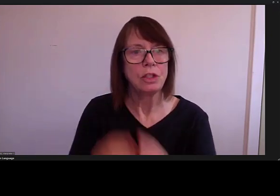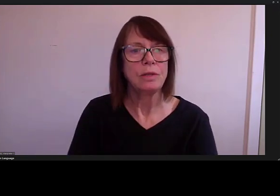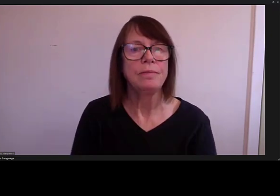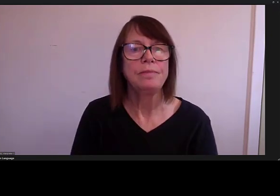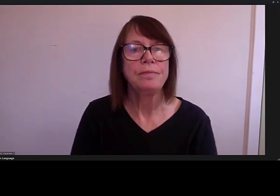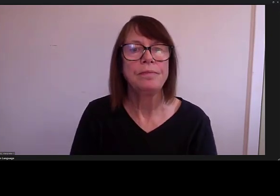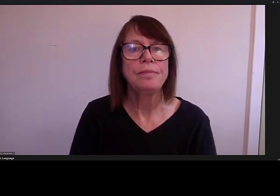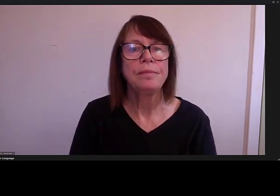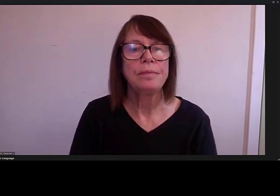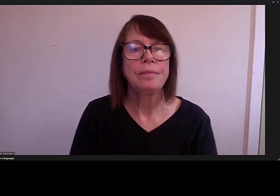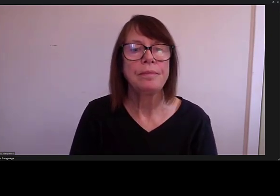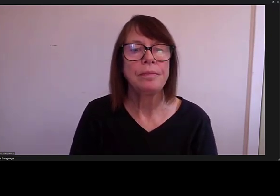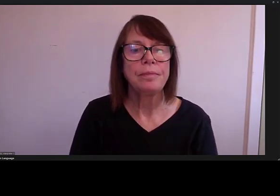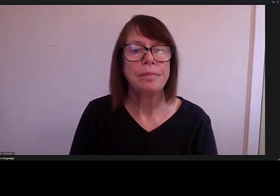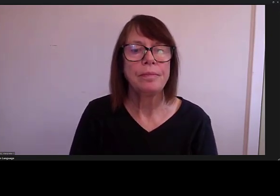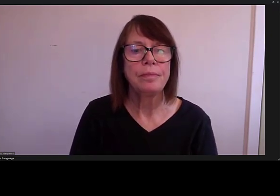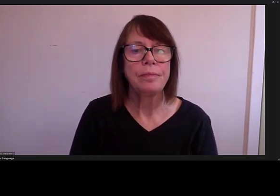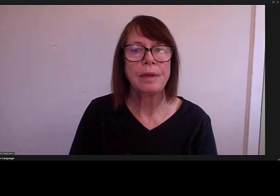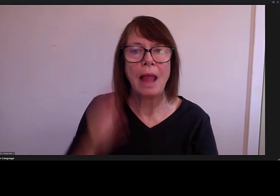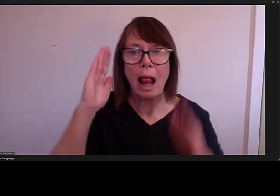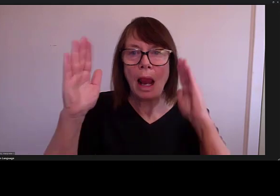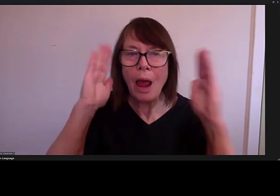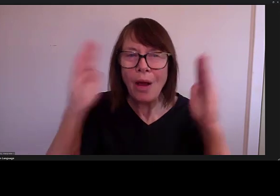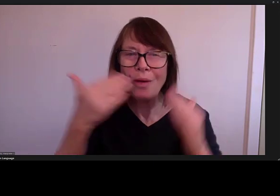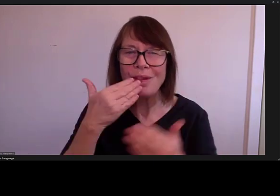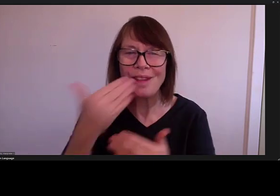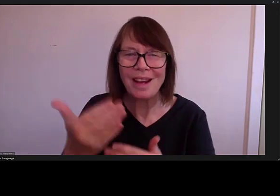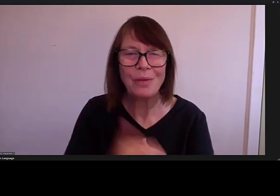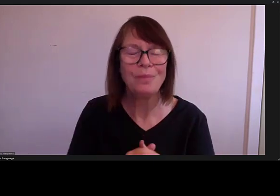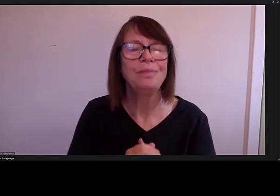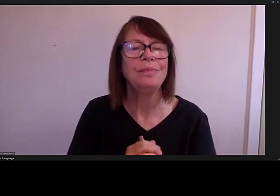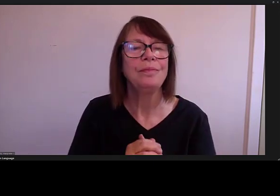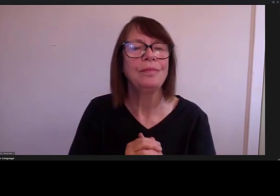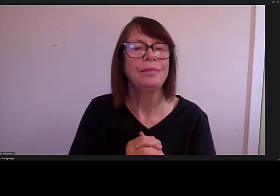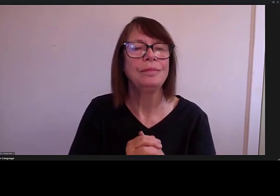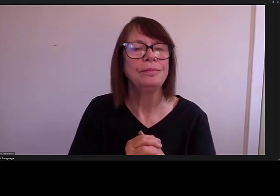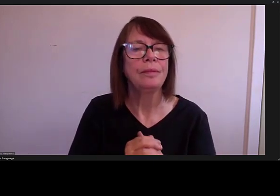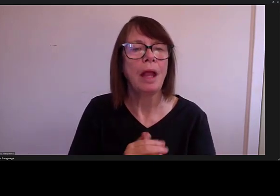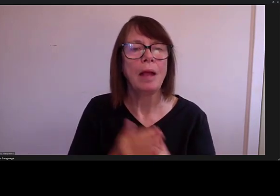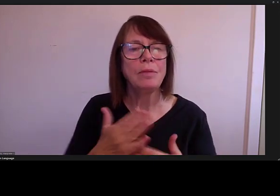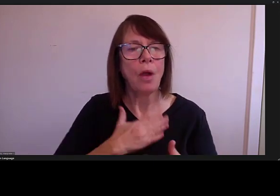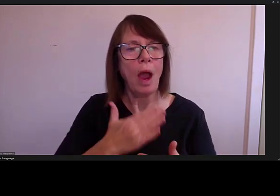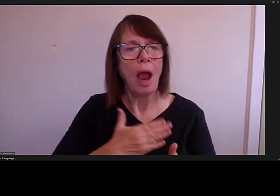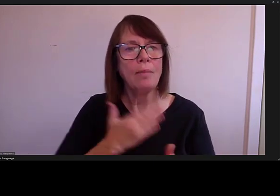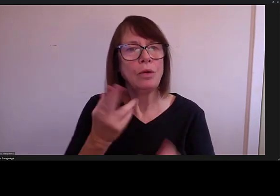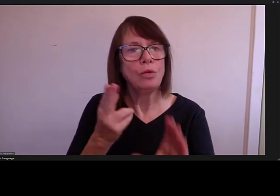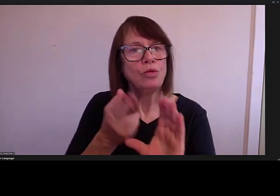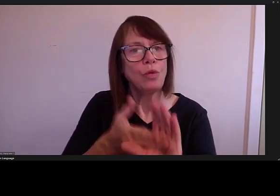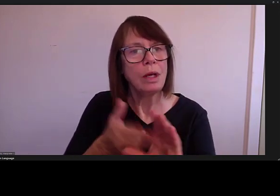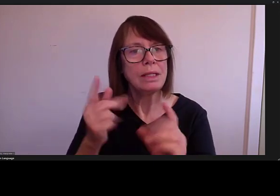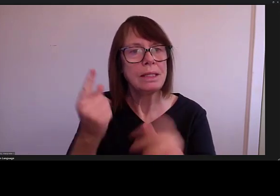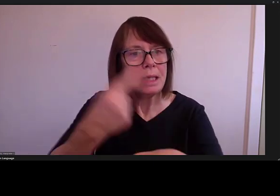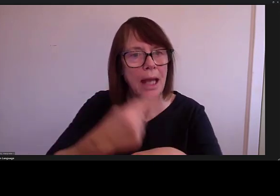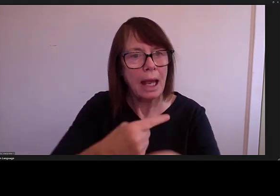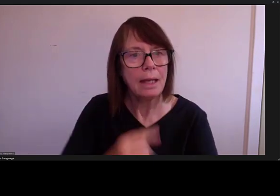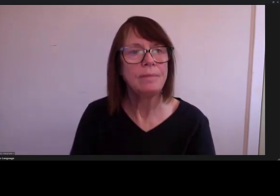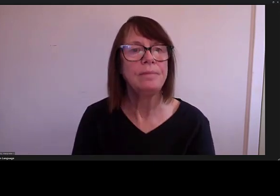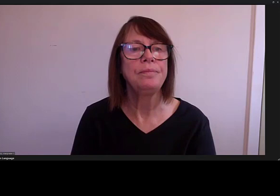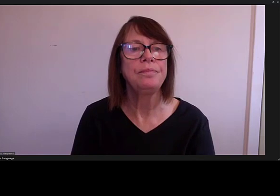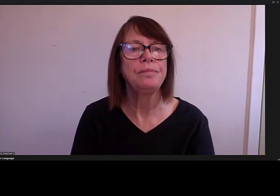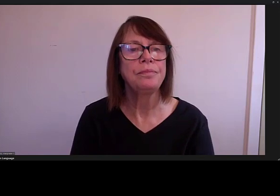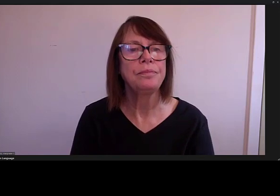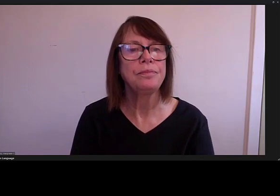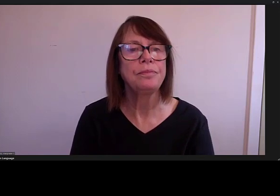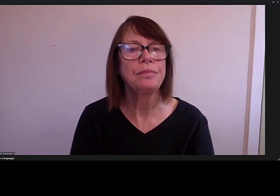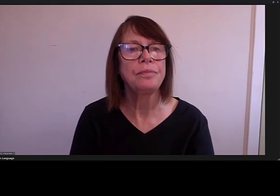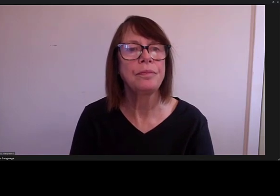Merci, Carol, and hello, everyone. I'm so pleased that you're all able to join us today. I wanted to